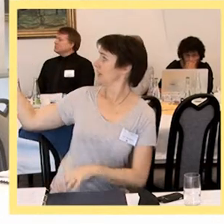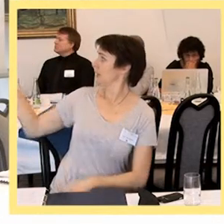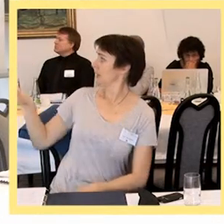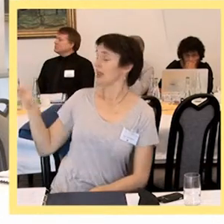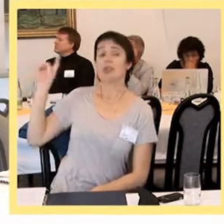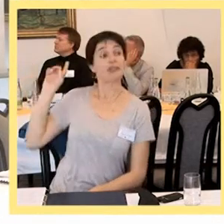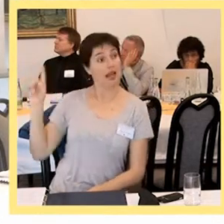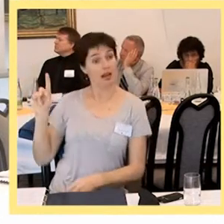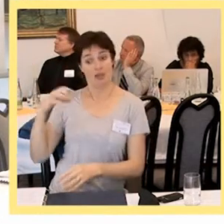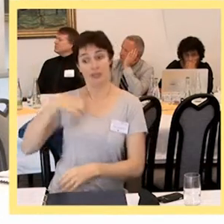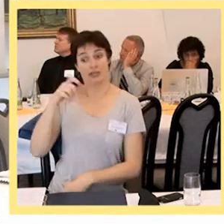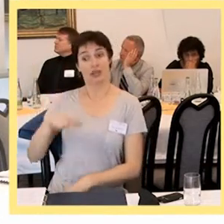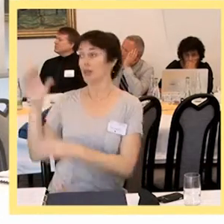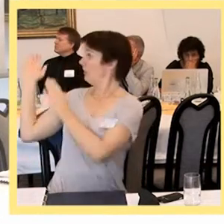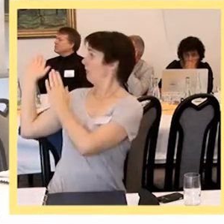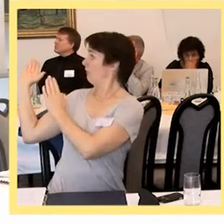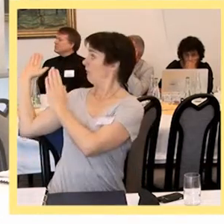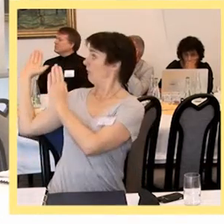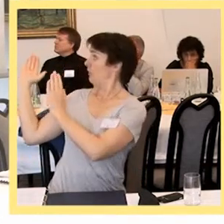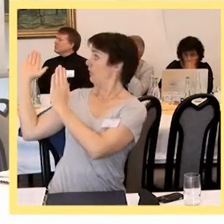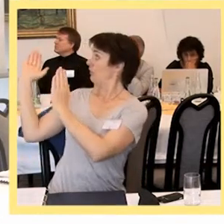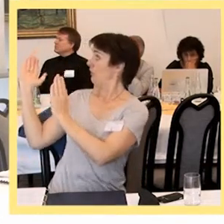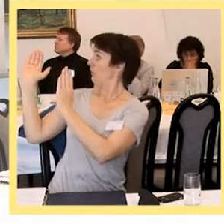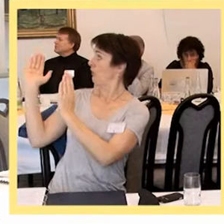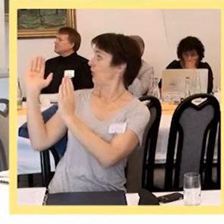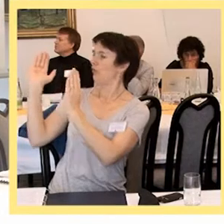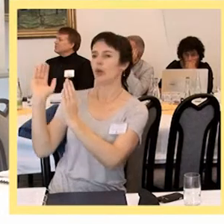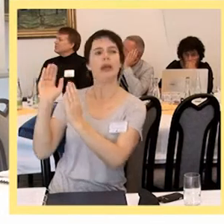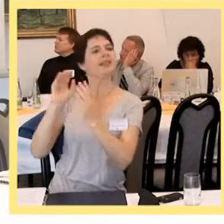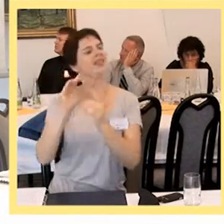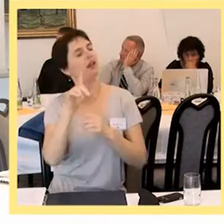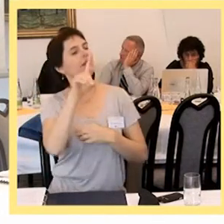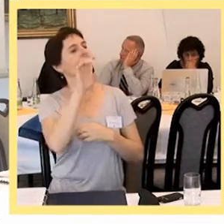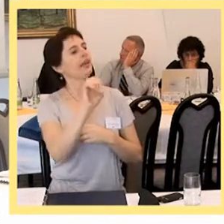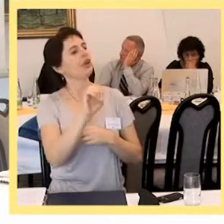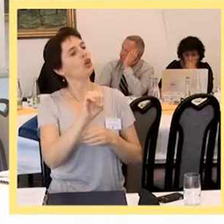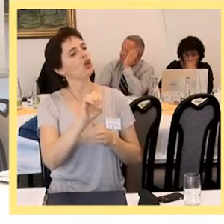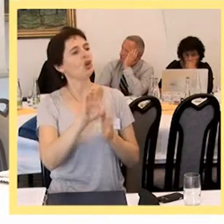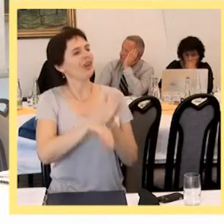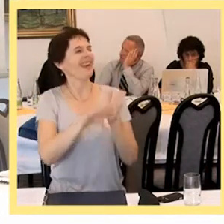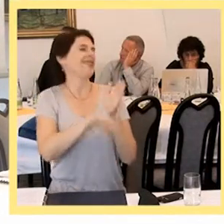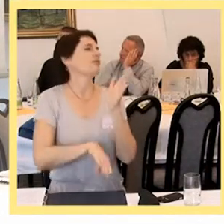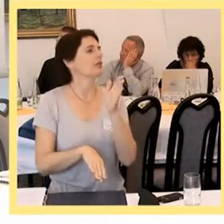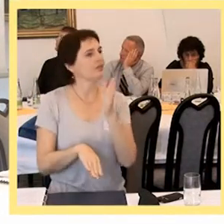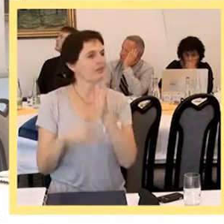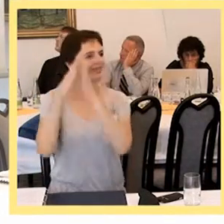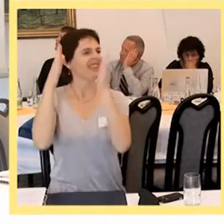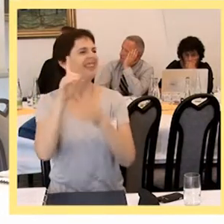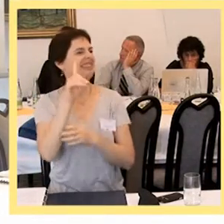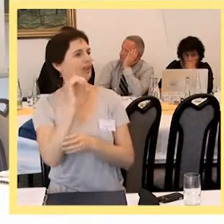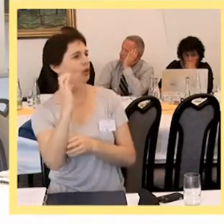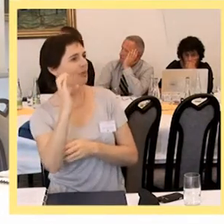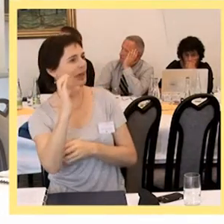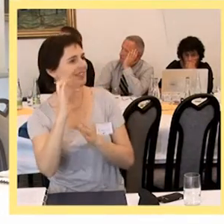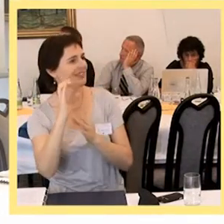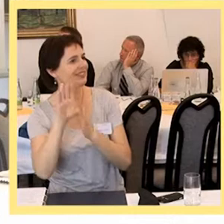move them through a process of decontamination until they come out this end when they're all washed and cleaned and dried. So it